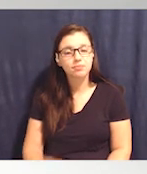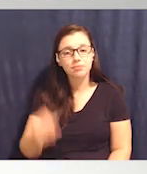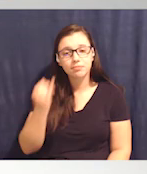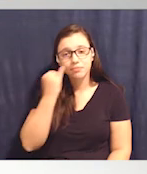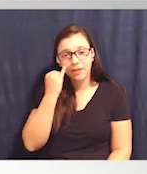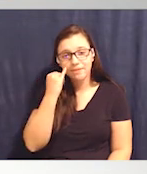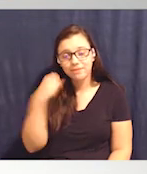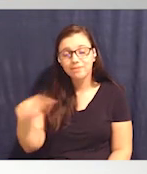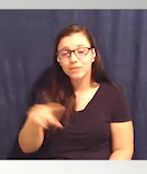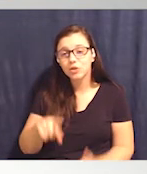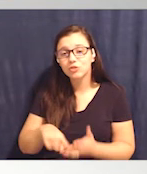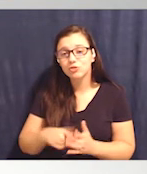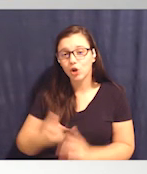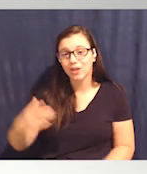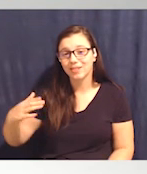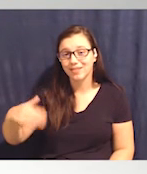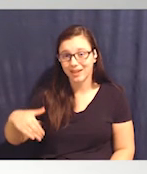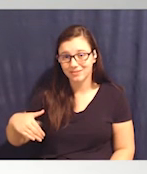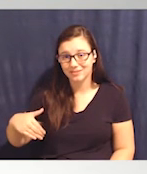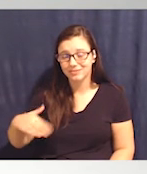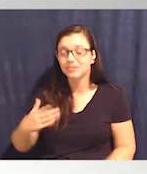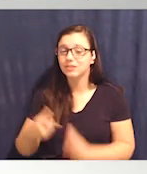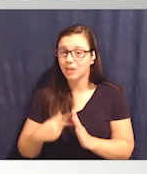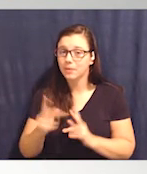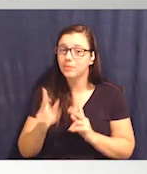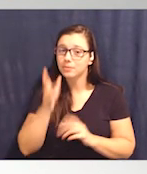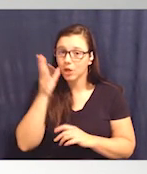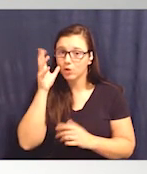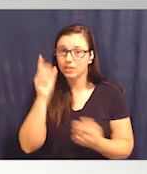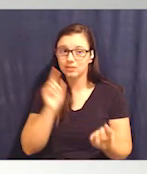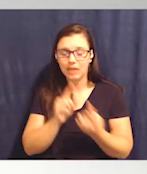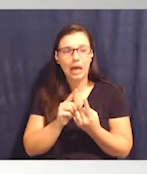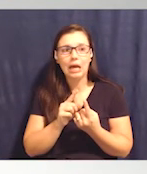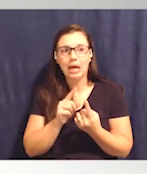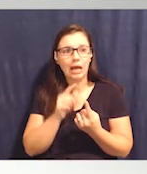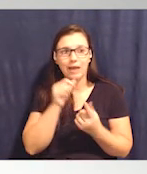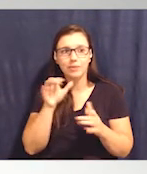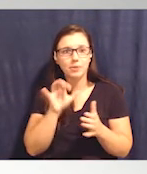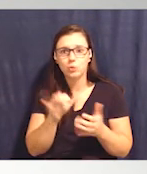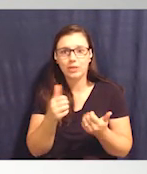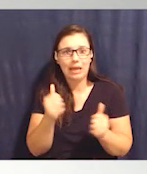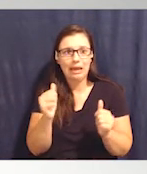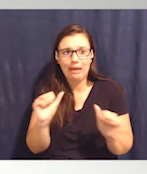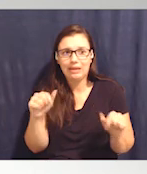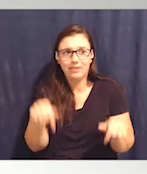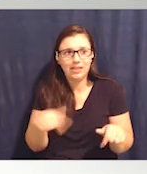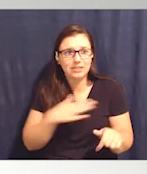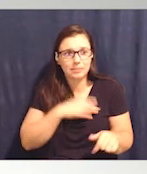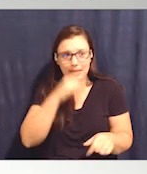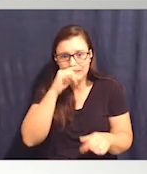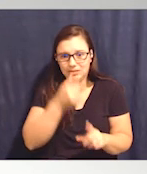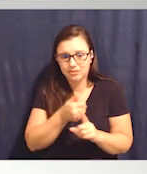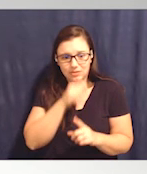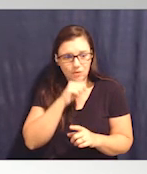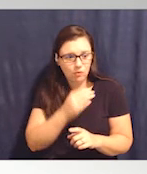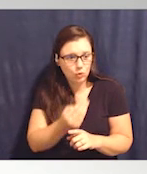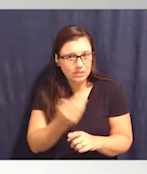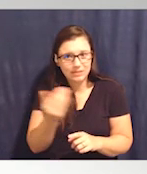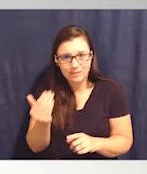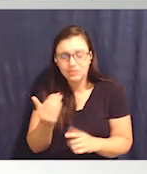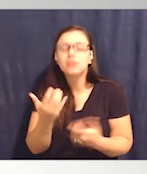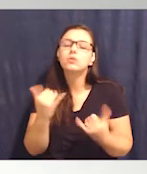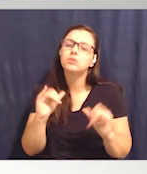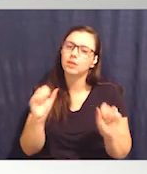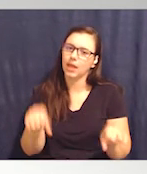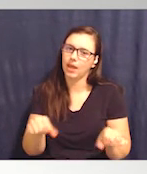and I've had parents in here say, oh my God, I've not been doing any of this, my kid's 14, 15 years old. You know what, you can still do it. It's harder. It's